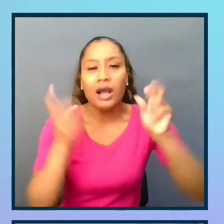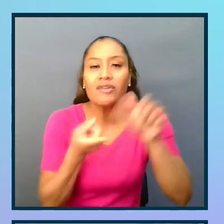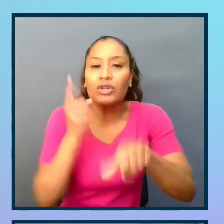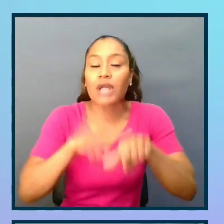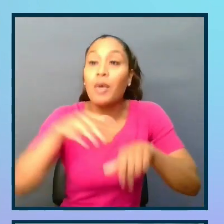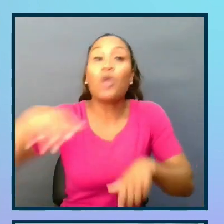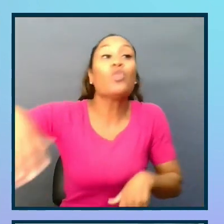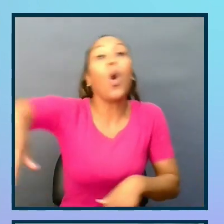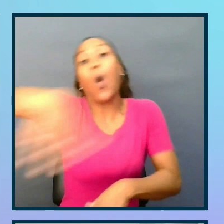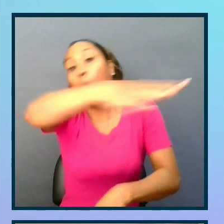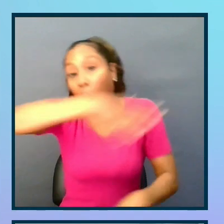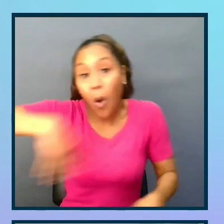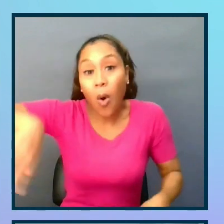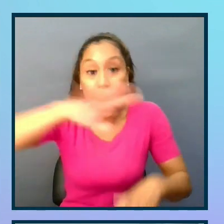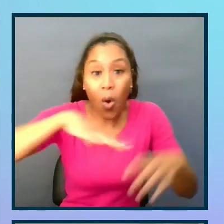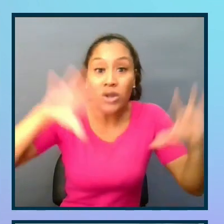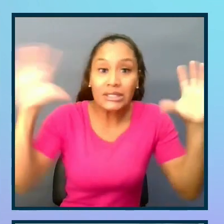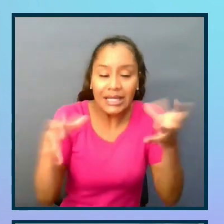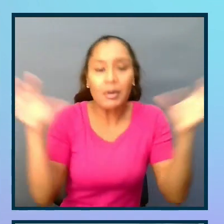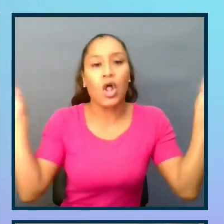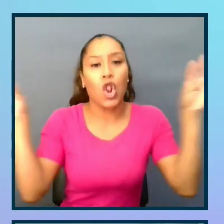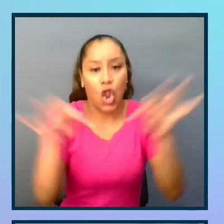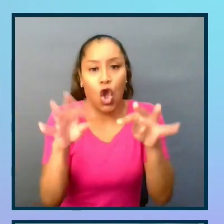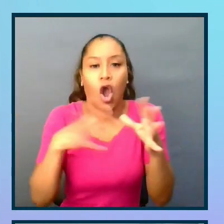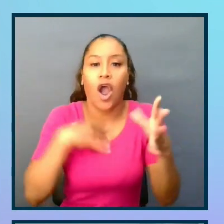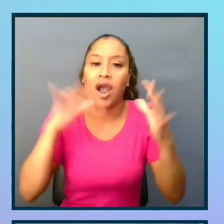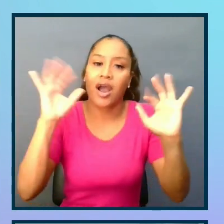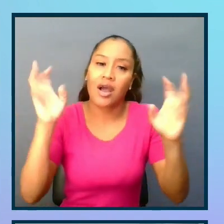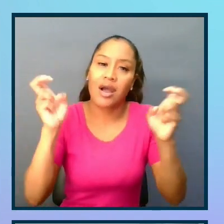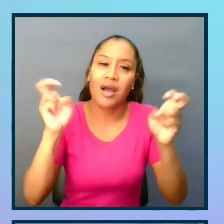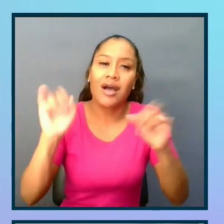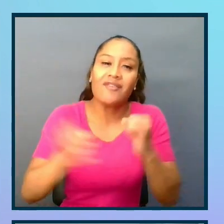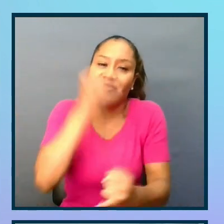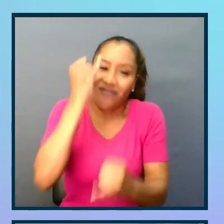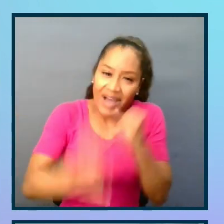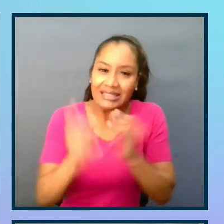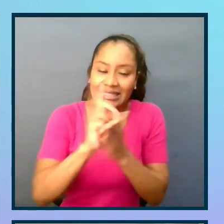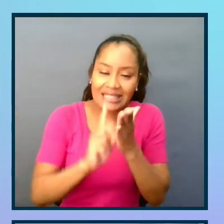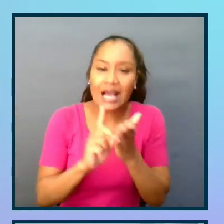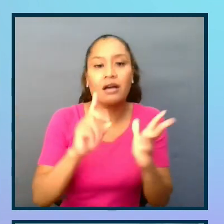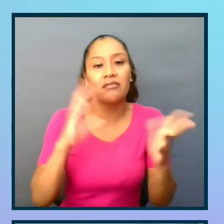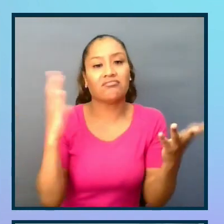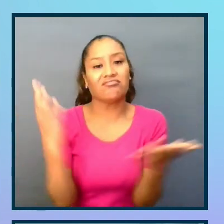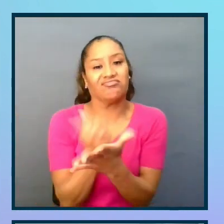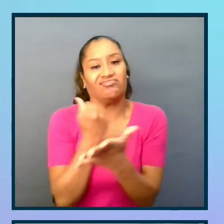to look at a finalized design. And it gives us a chance to really,